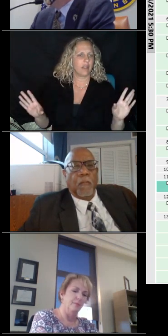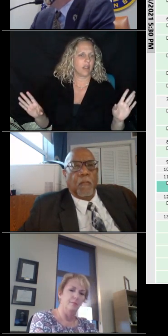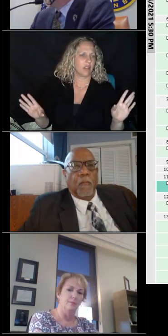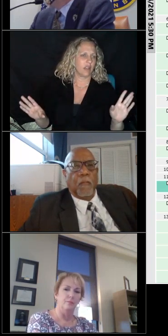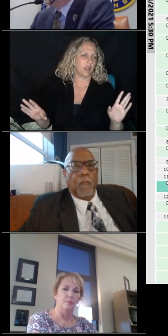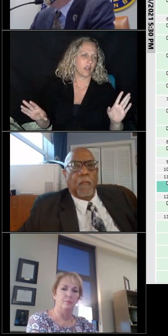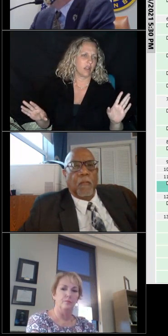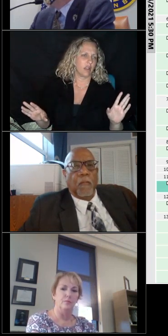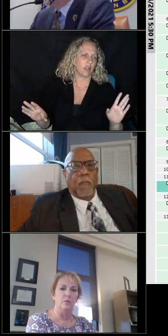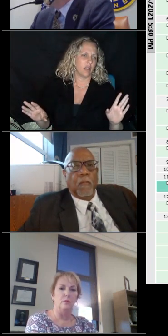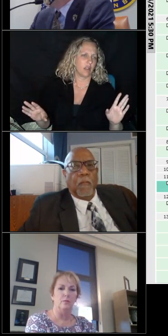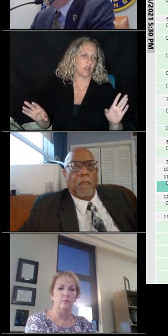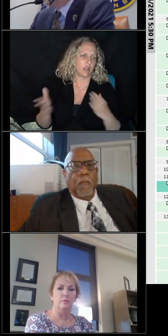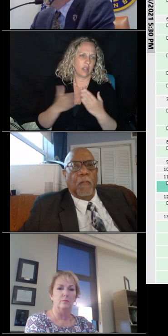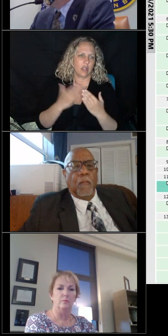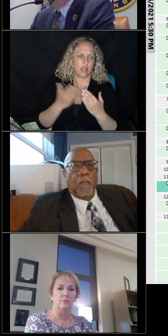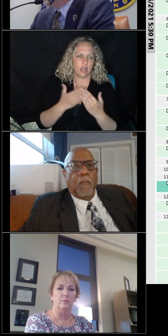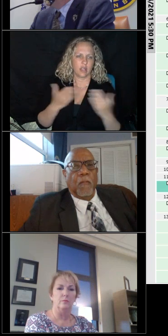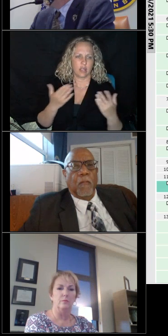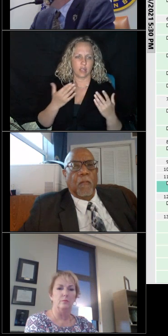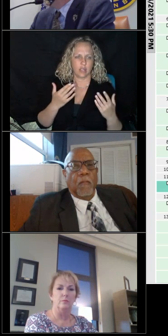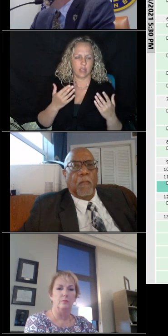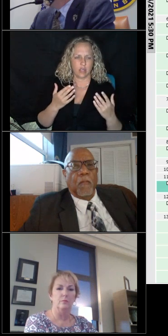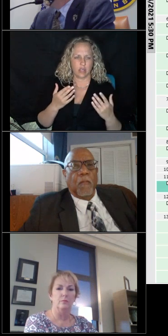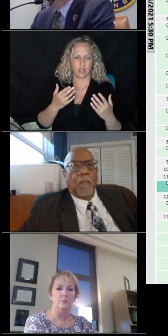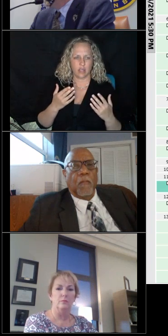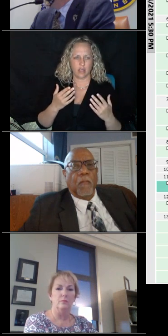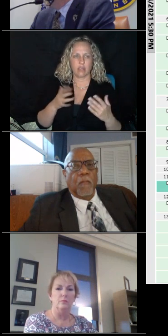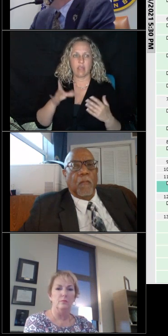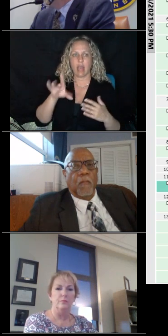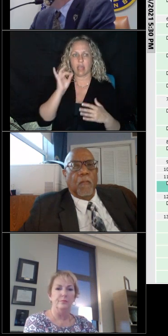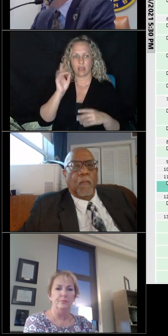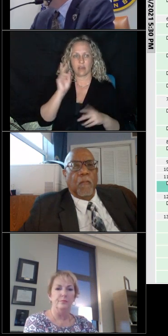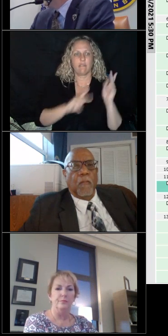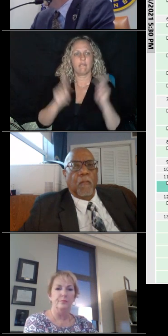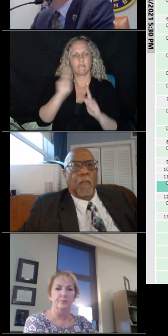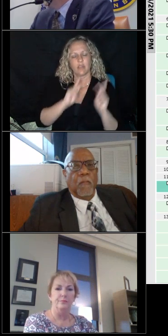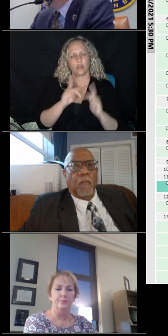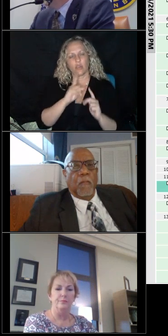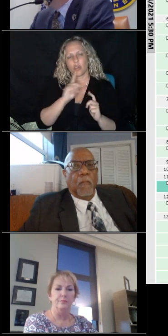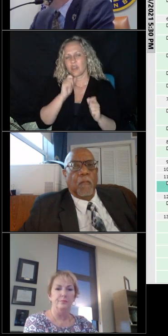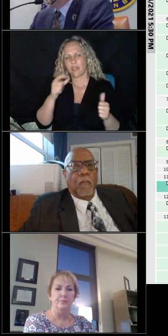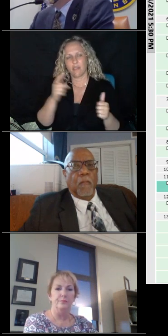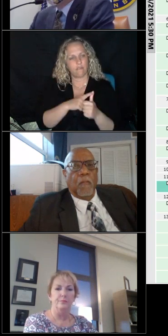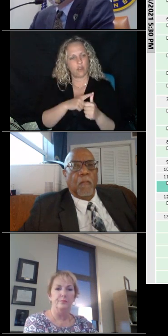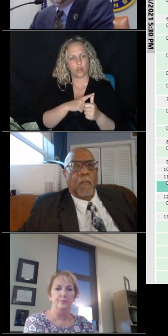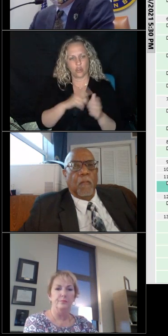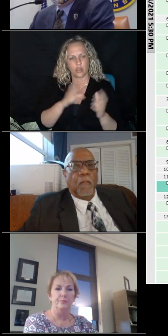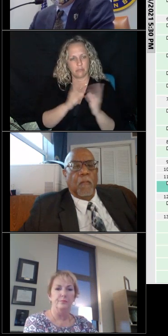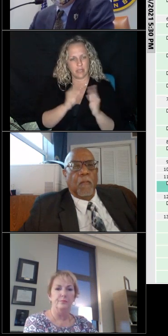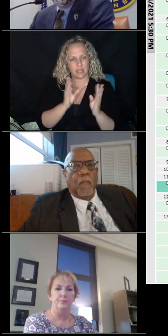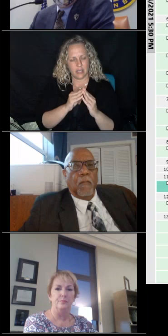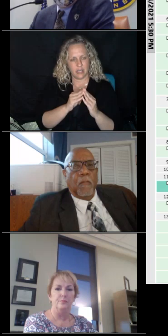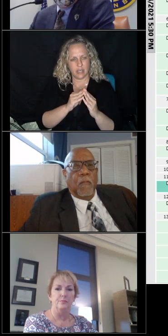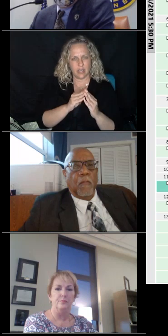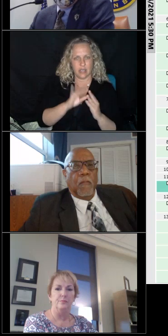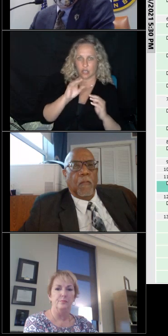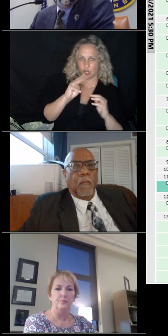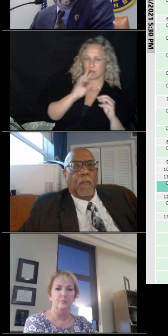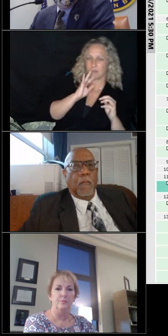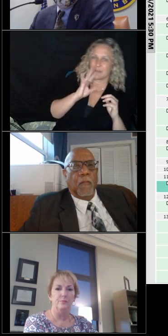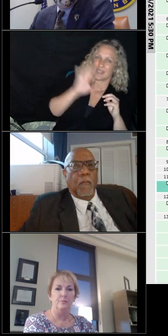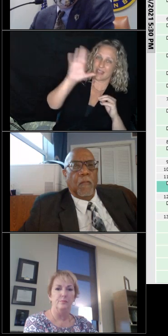for sure who the elected officials are, and it's not their first meeting. That, Mayor, that would take